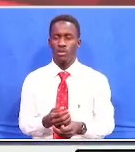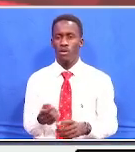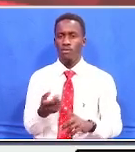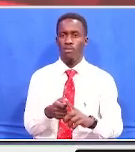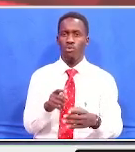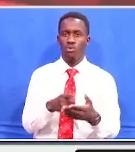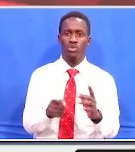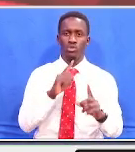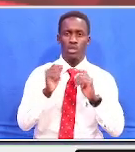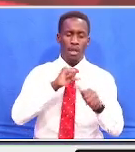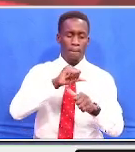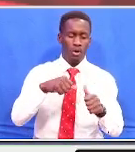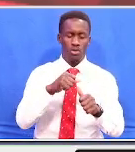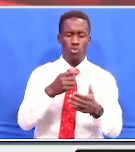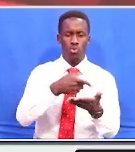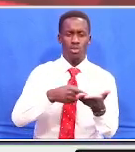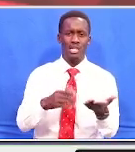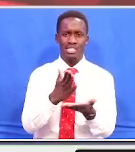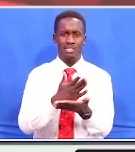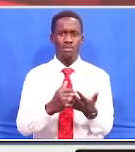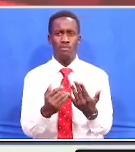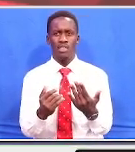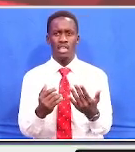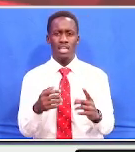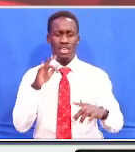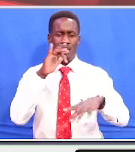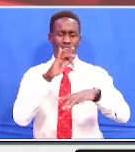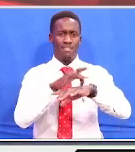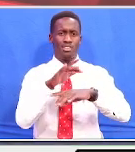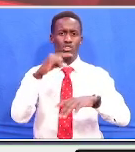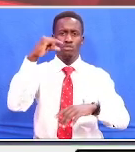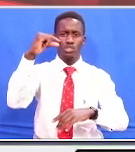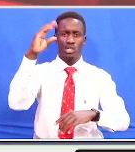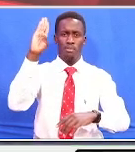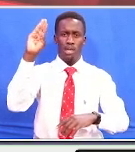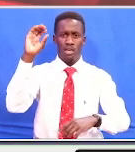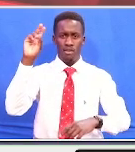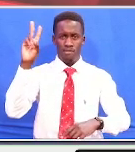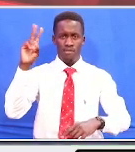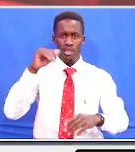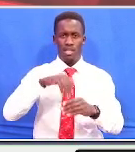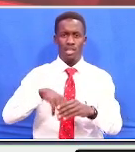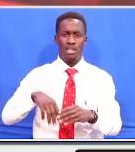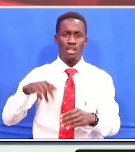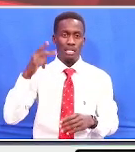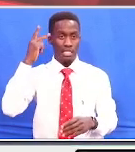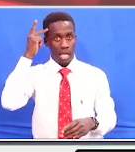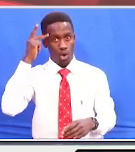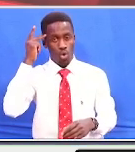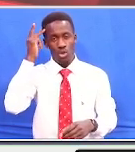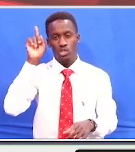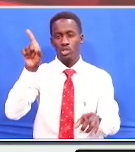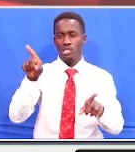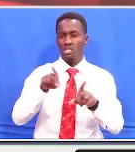talking about, what are the, you know, far-reaching effects of GBV in terms of psychological, you